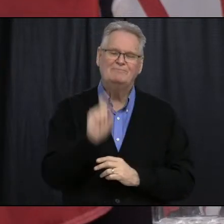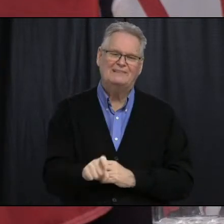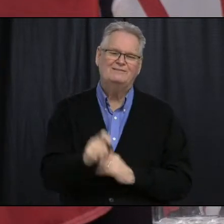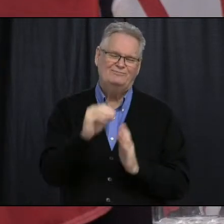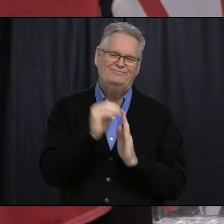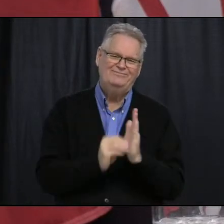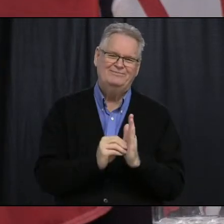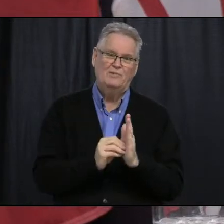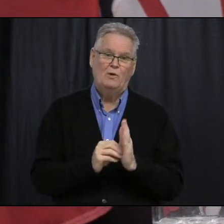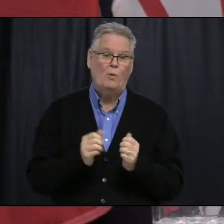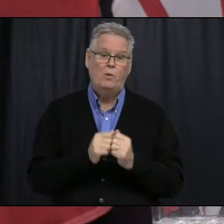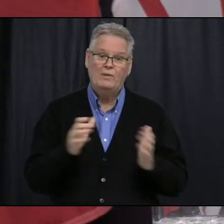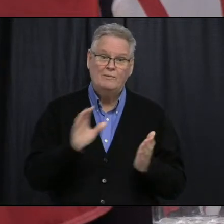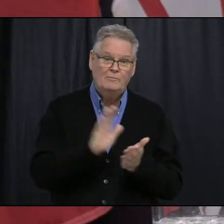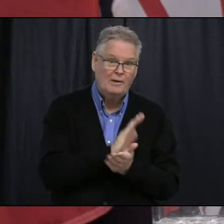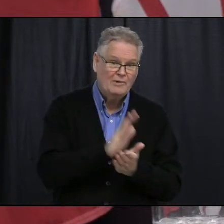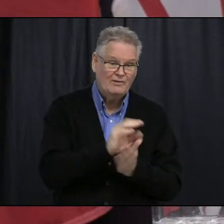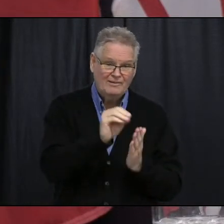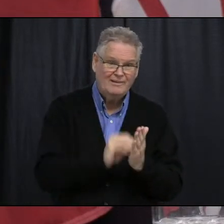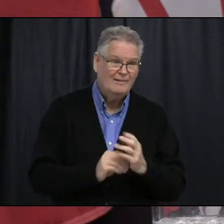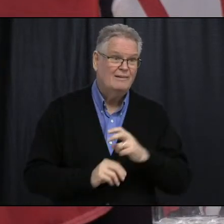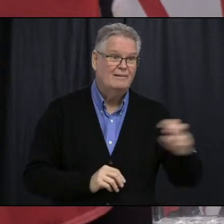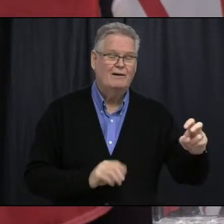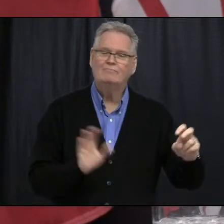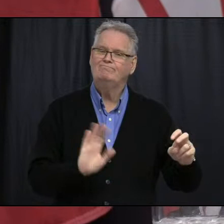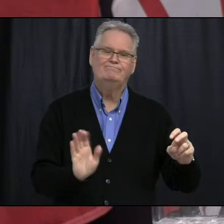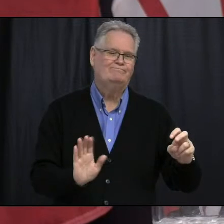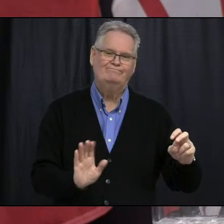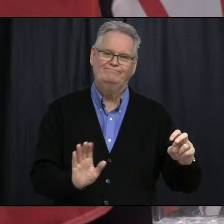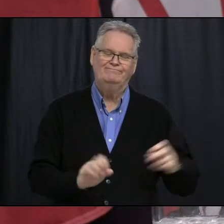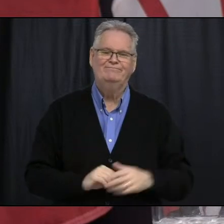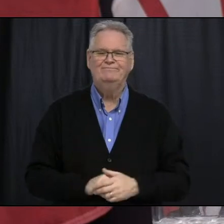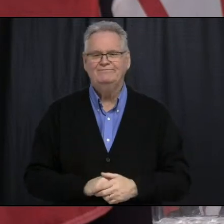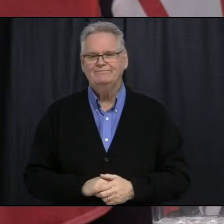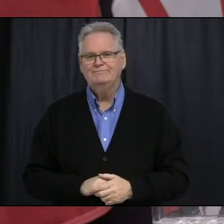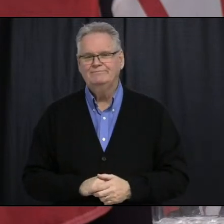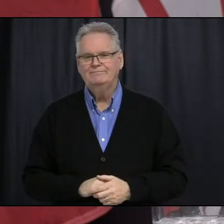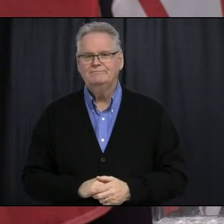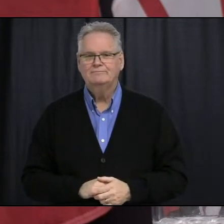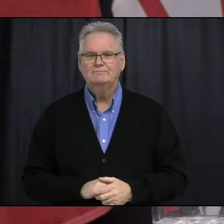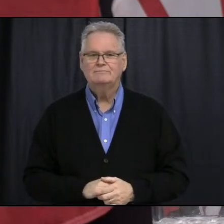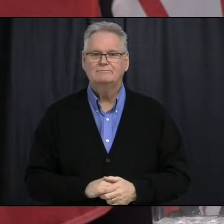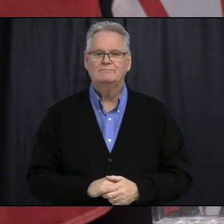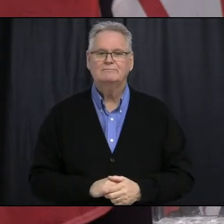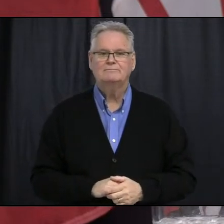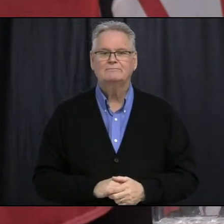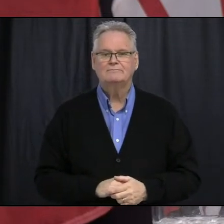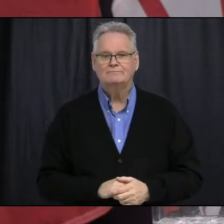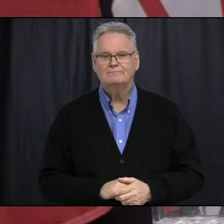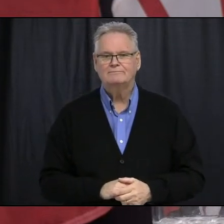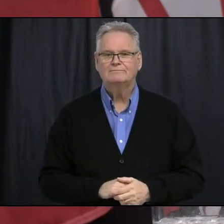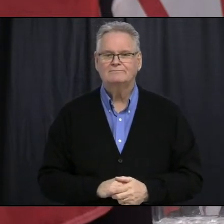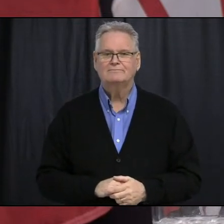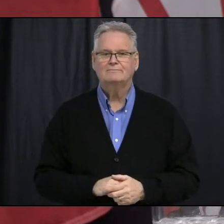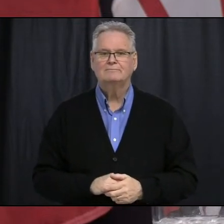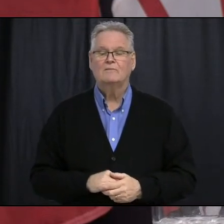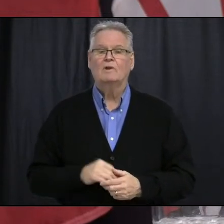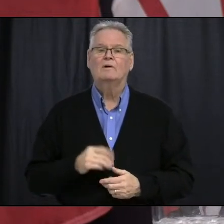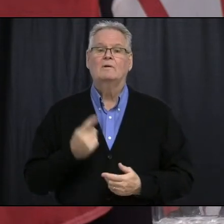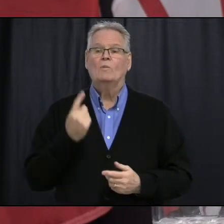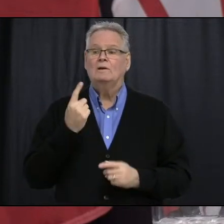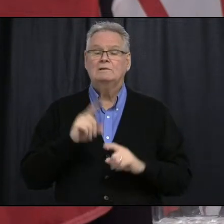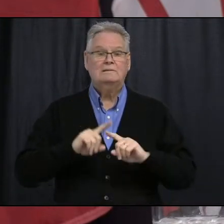last year is that the lack of isolation requirements will be